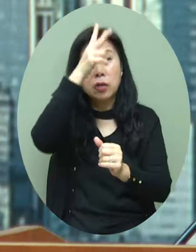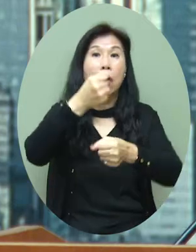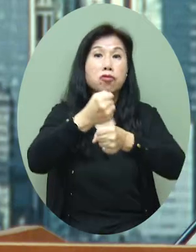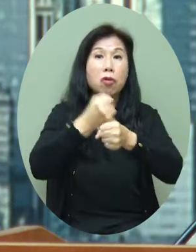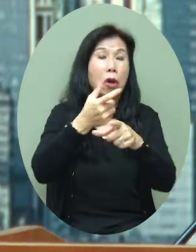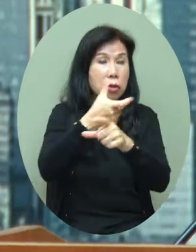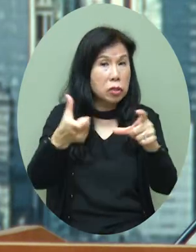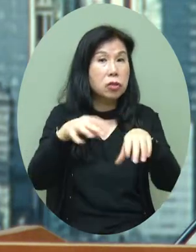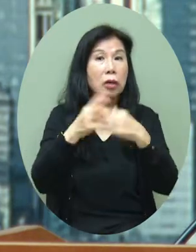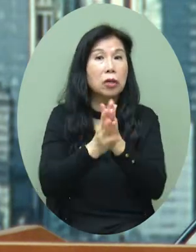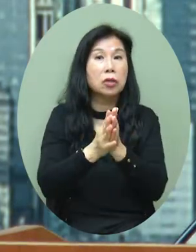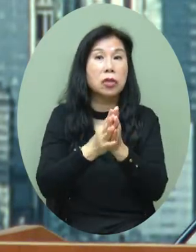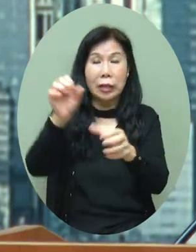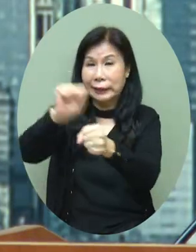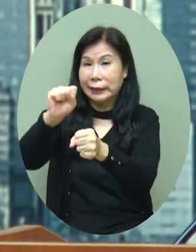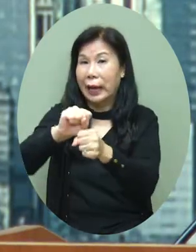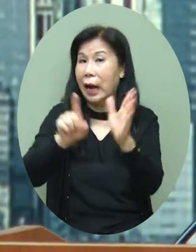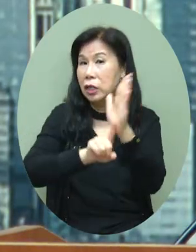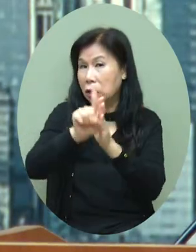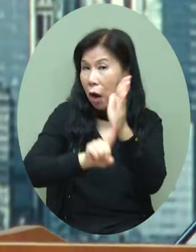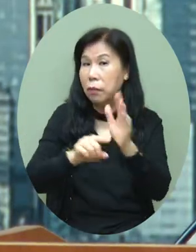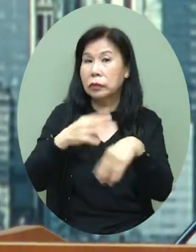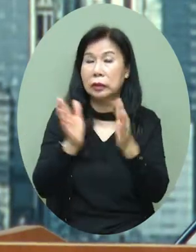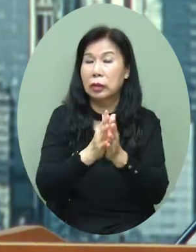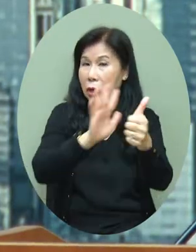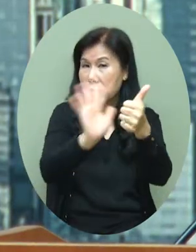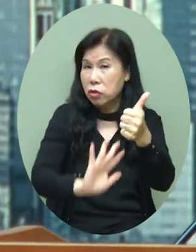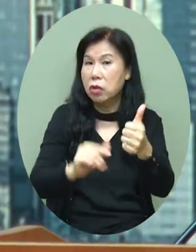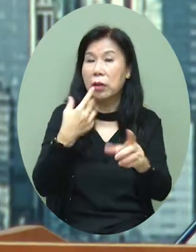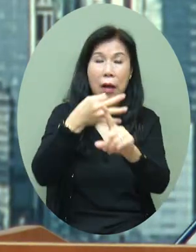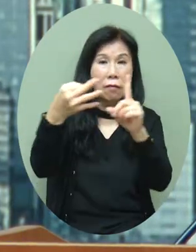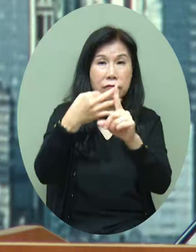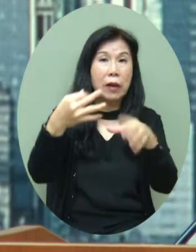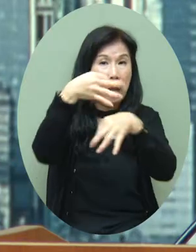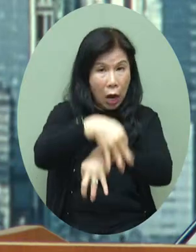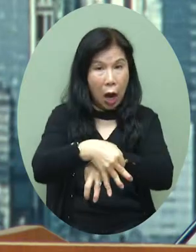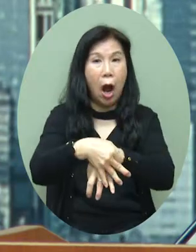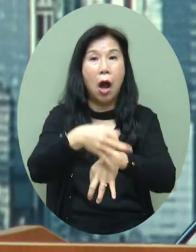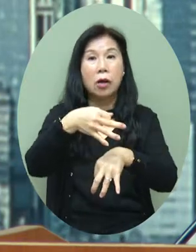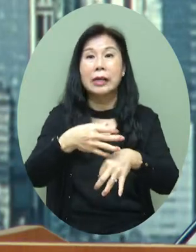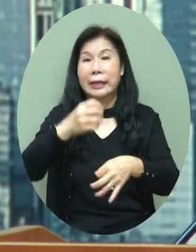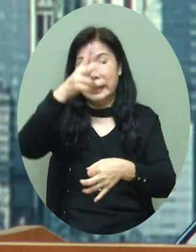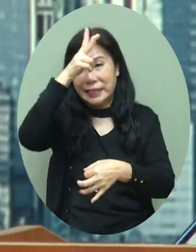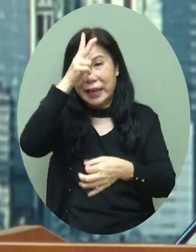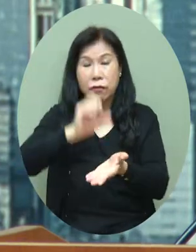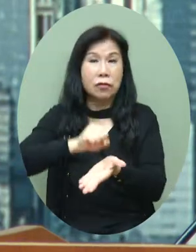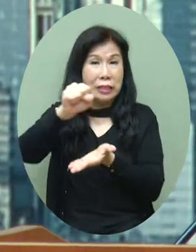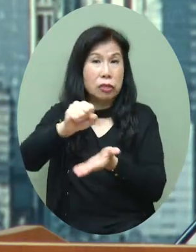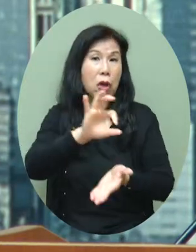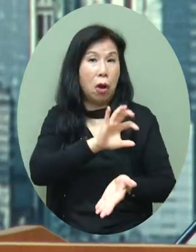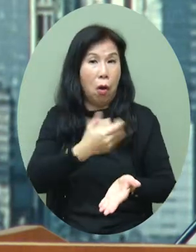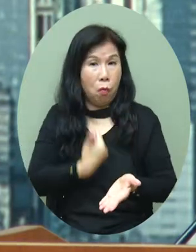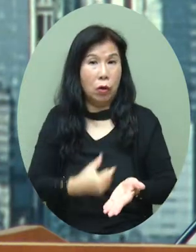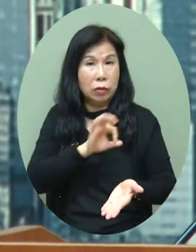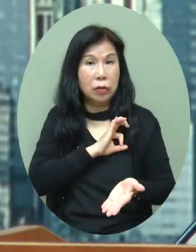first meeting of the current term Executive Council. Having taken into consideration the 6 relevant